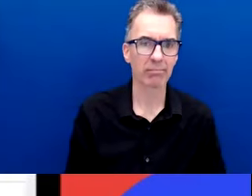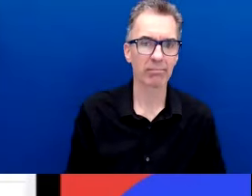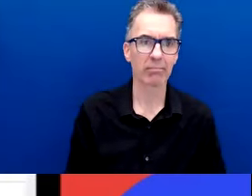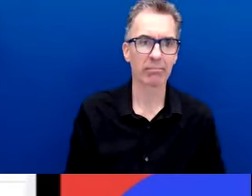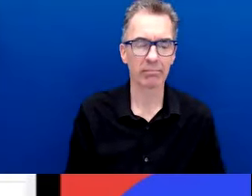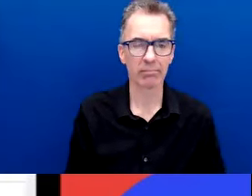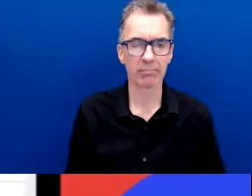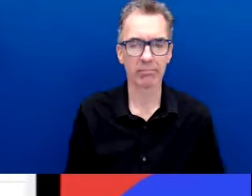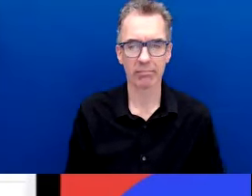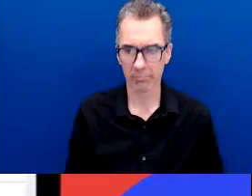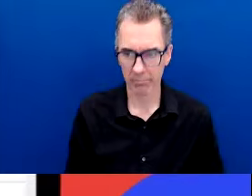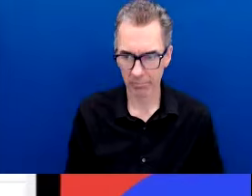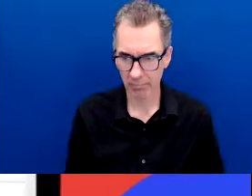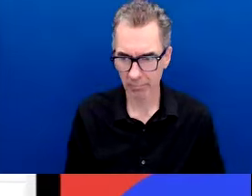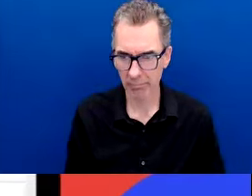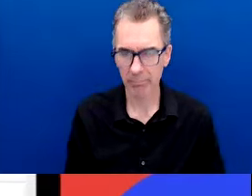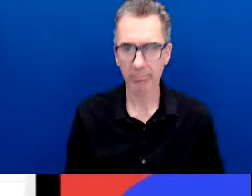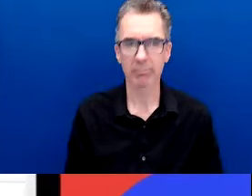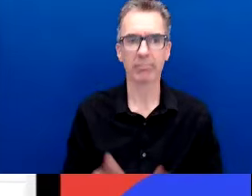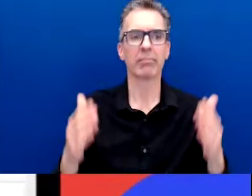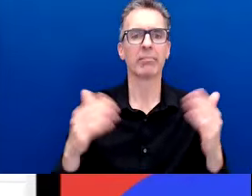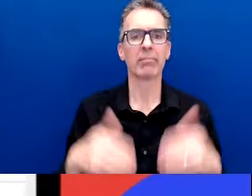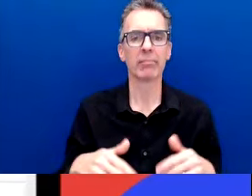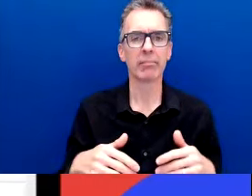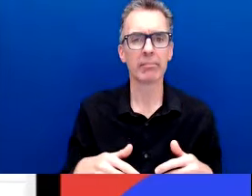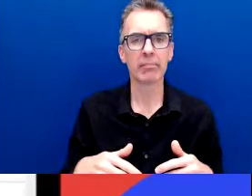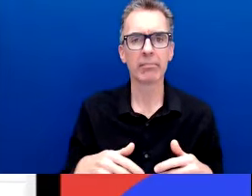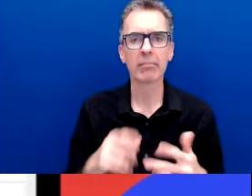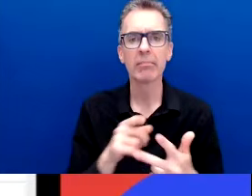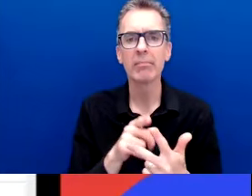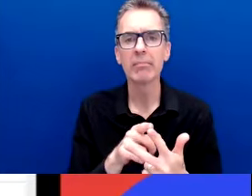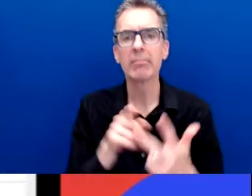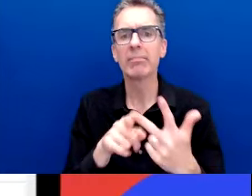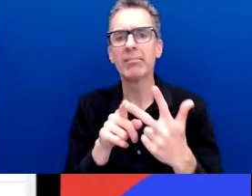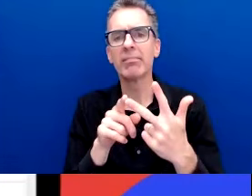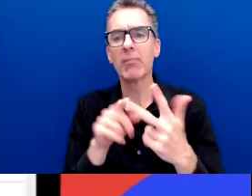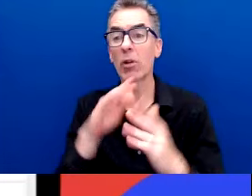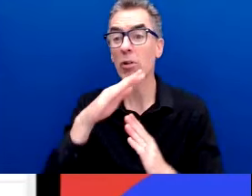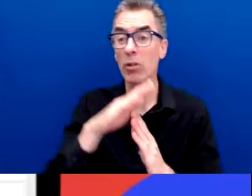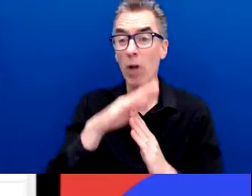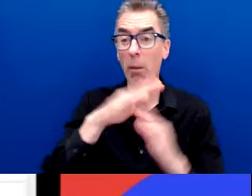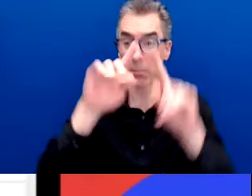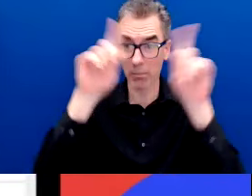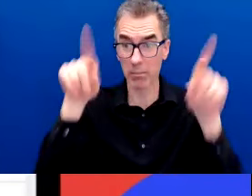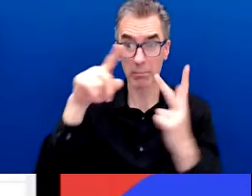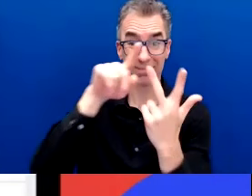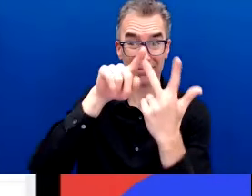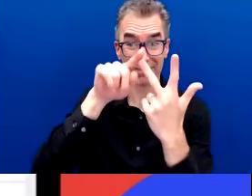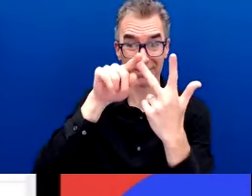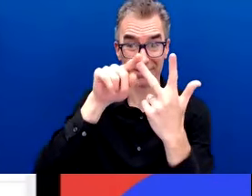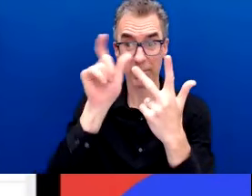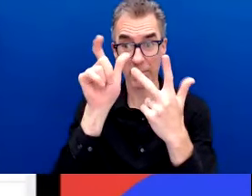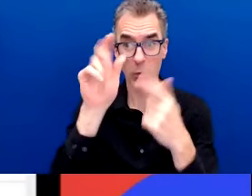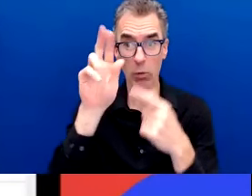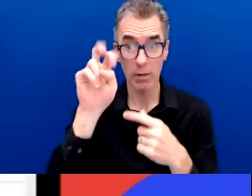The last part of the question, that top toolbar shows us review. So when I go to review, it gives me